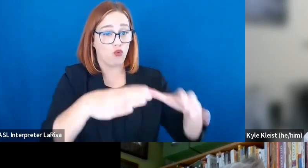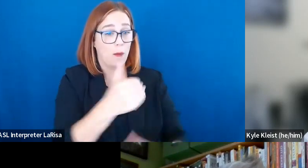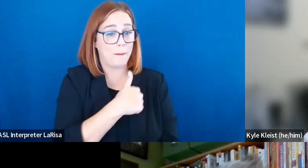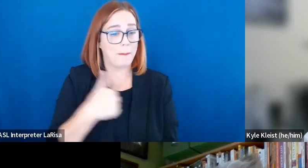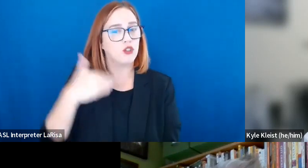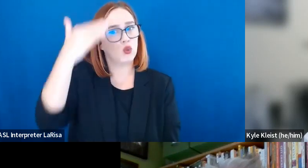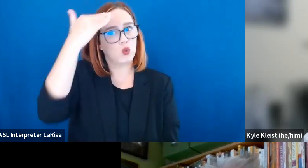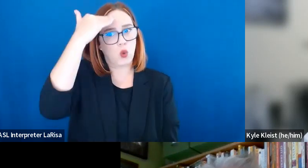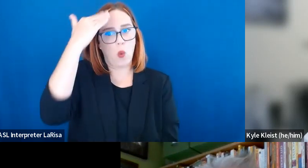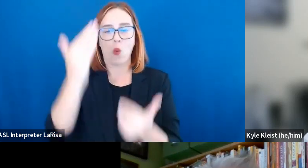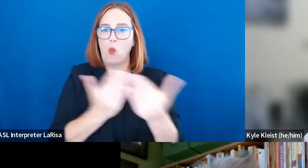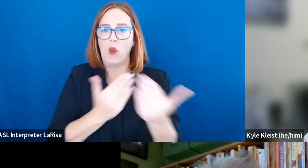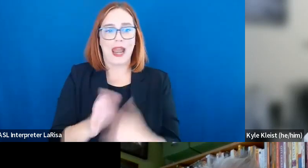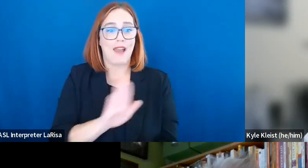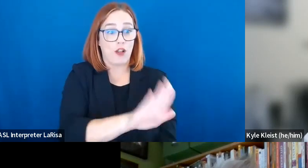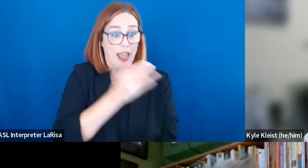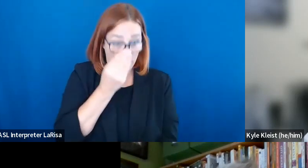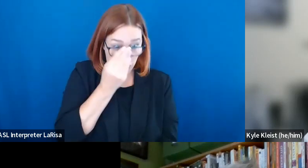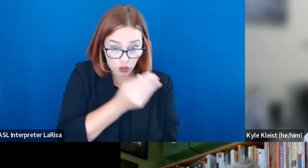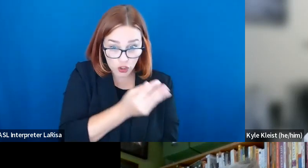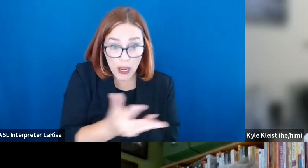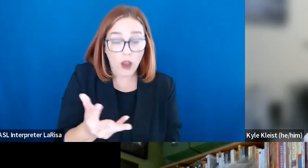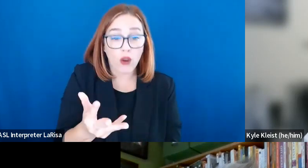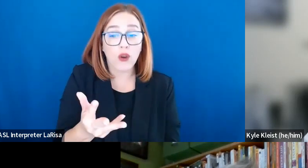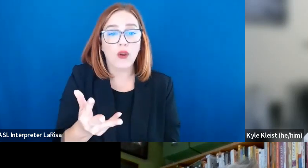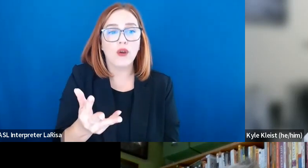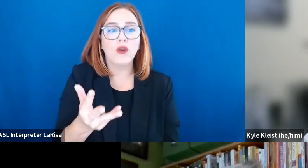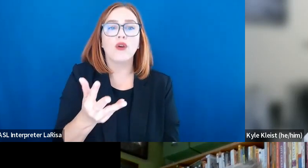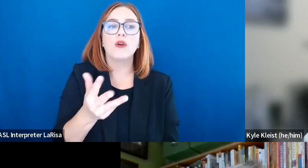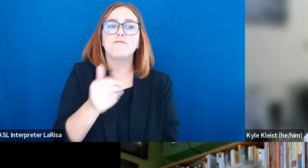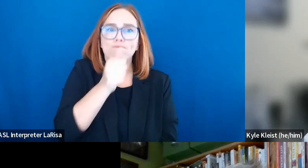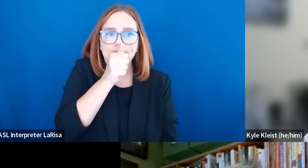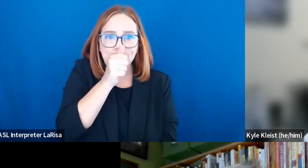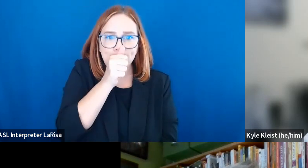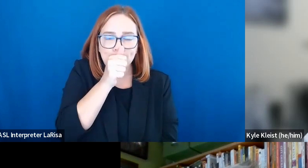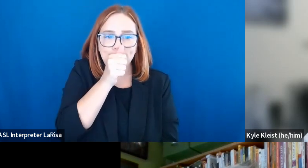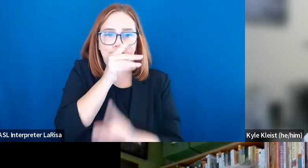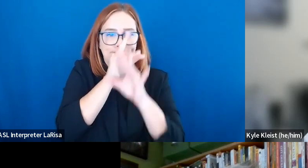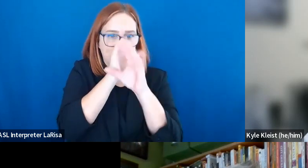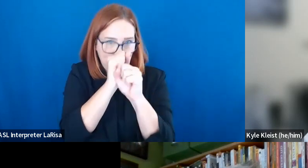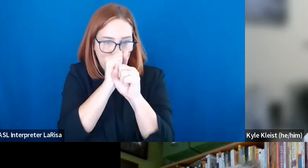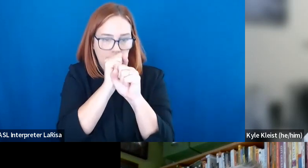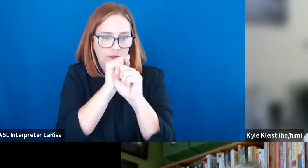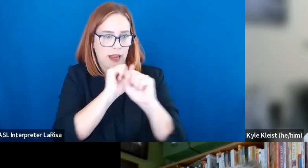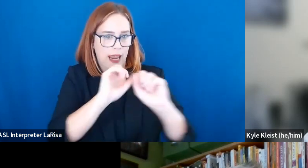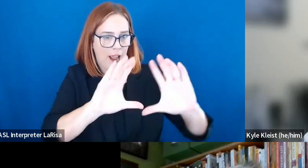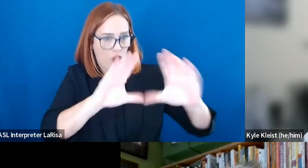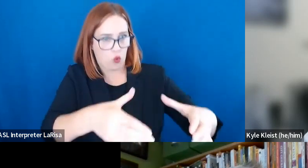that whatever they share, primarily it stays within the group, because